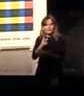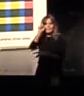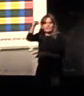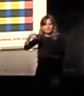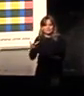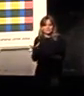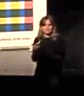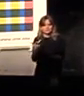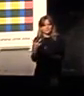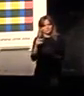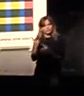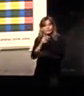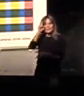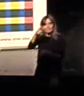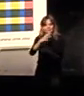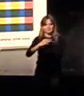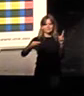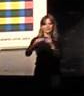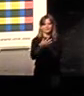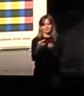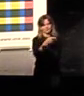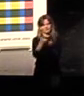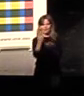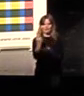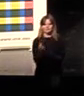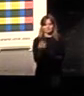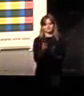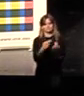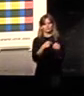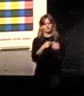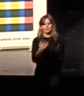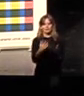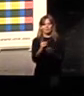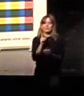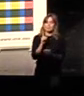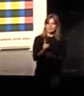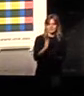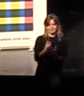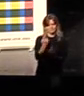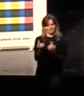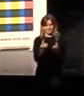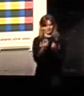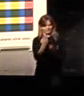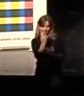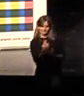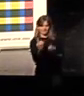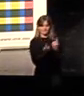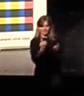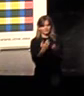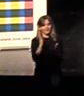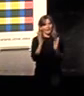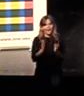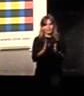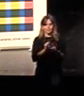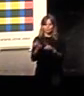3 in venting society we den bij hem zelfs heft to also the